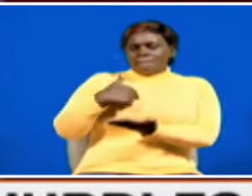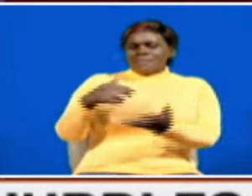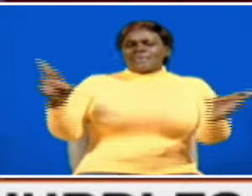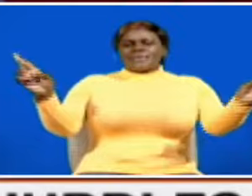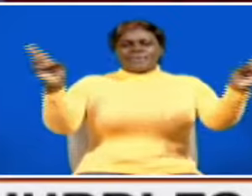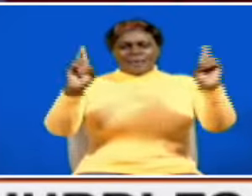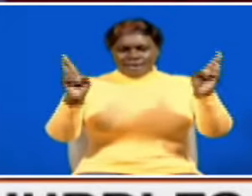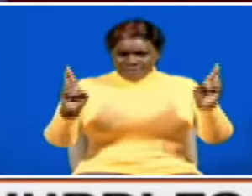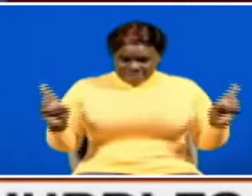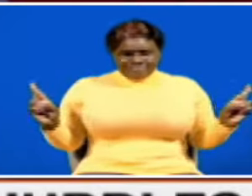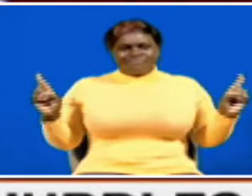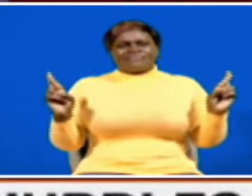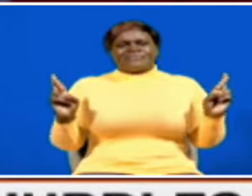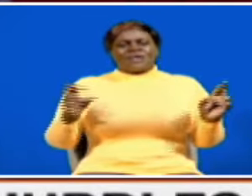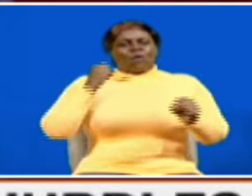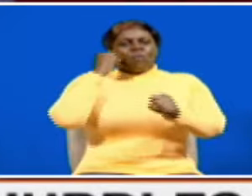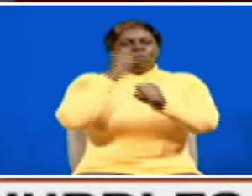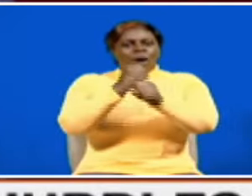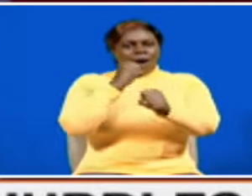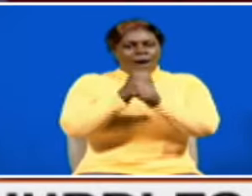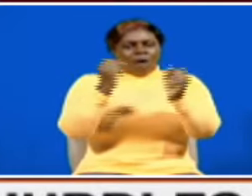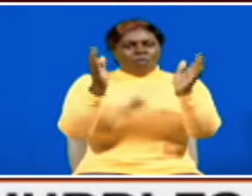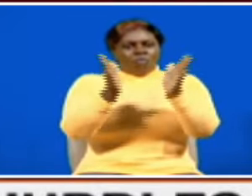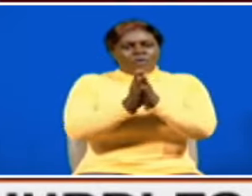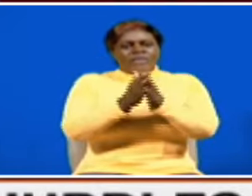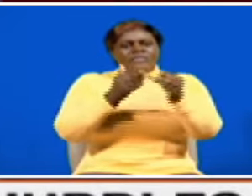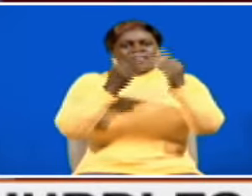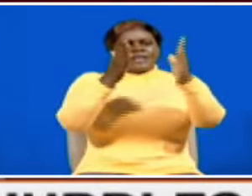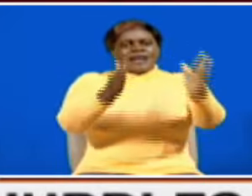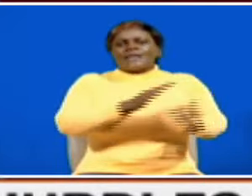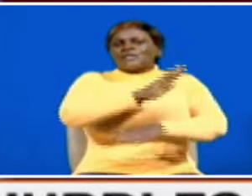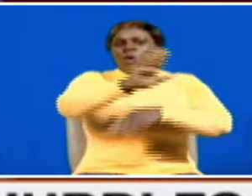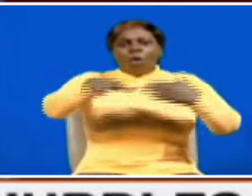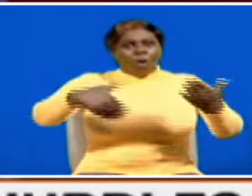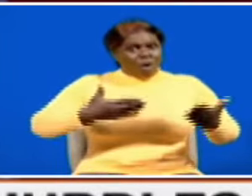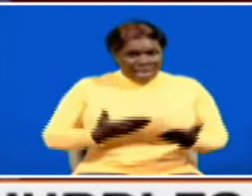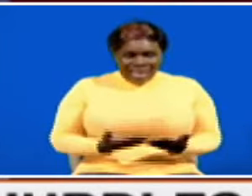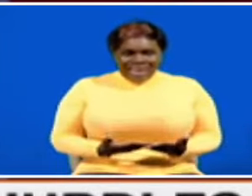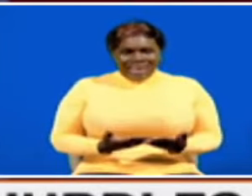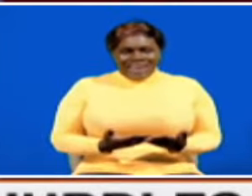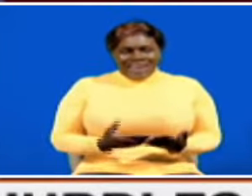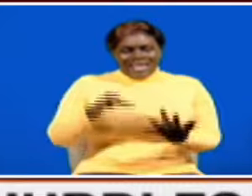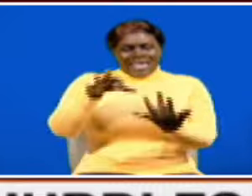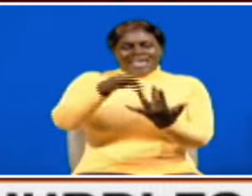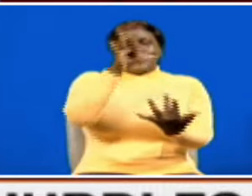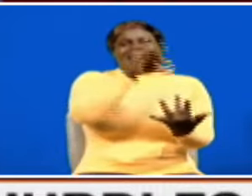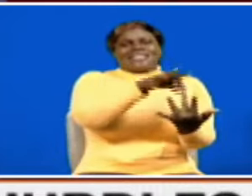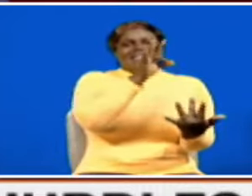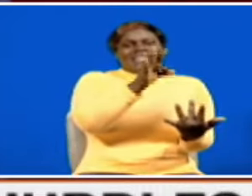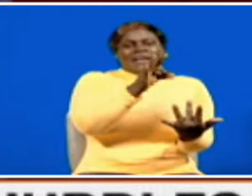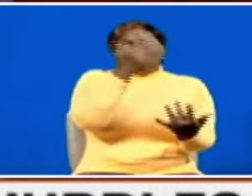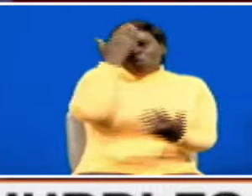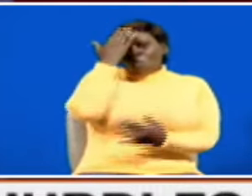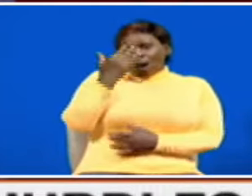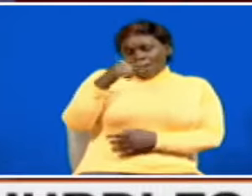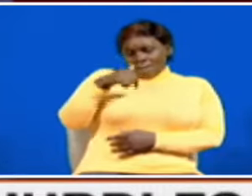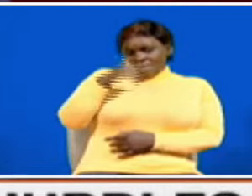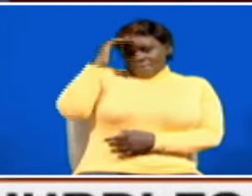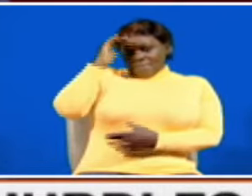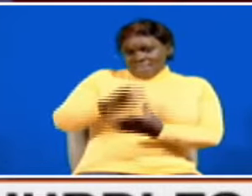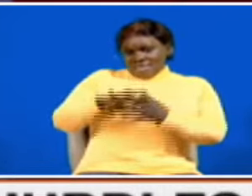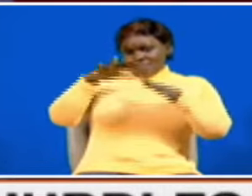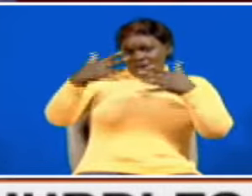tayari kufanya kazi na viongozi wote waliochaguliwa. Kwa sababu mimi